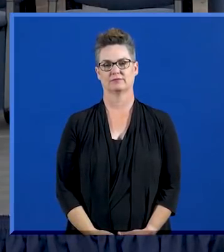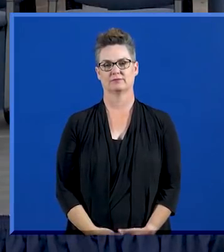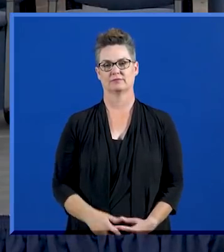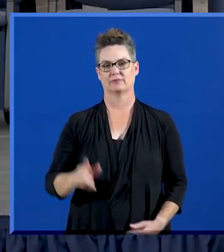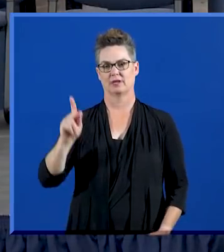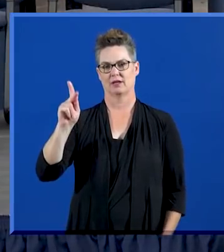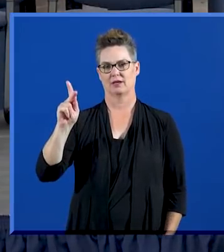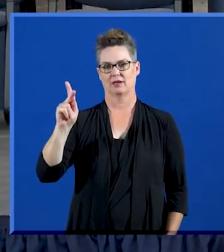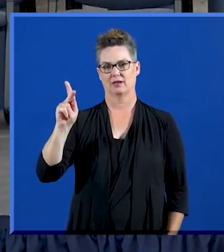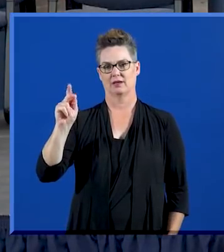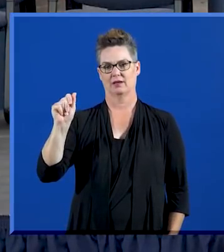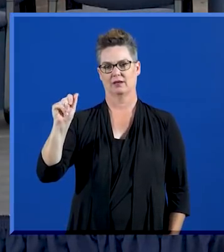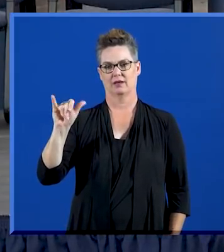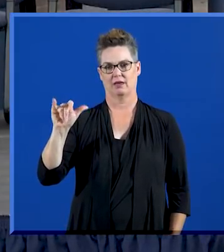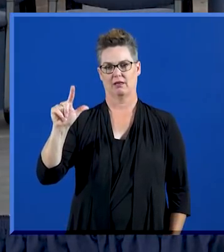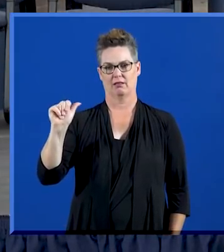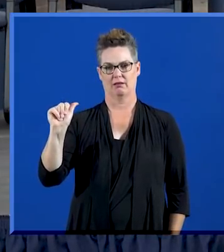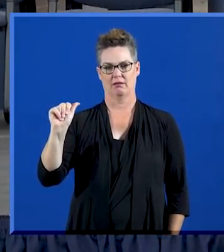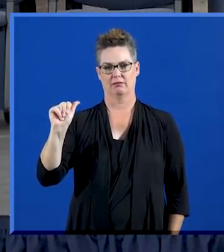Kayla Chesmore.